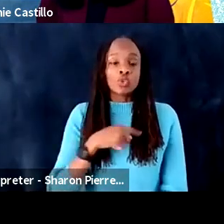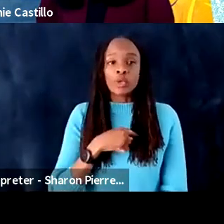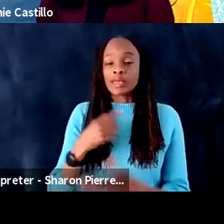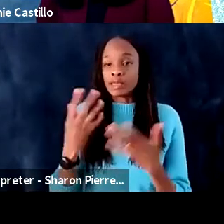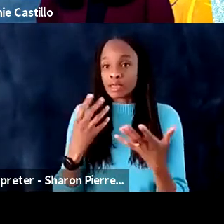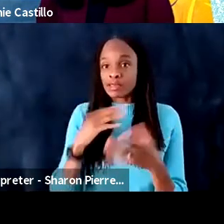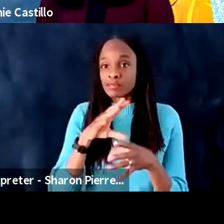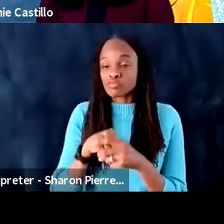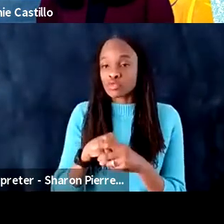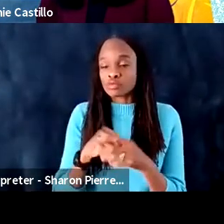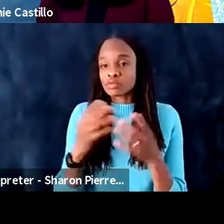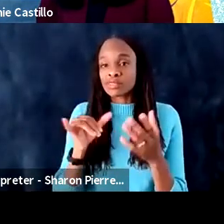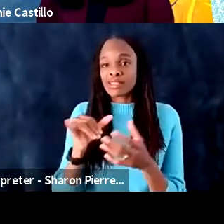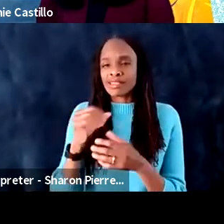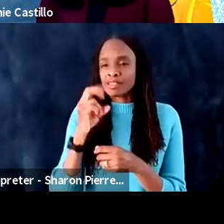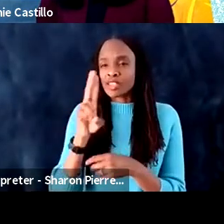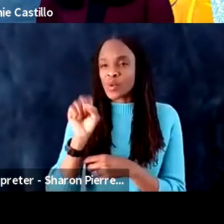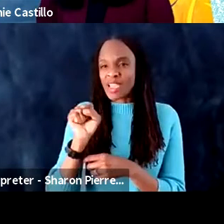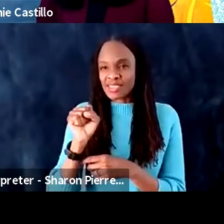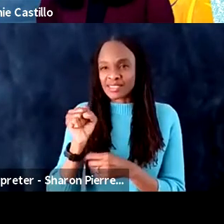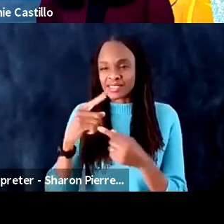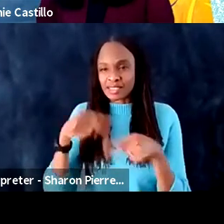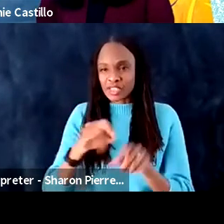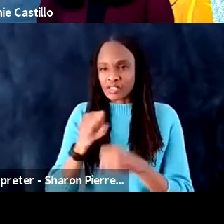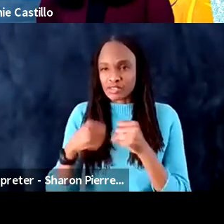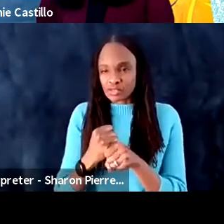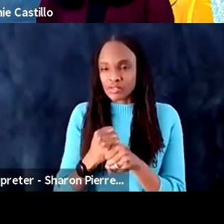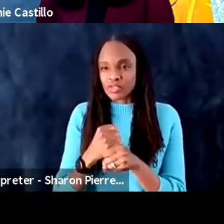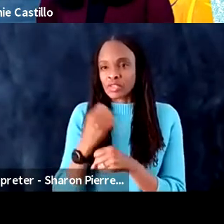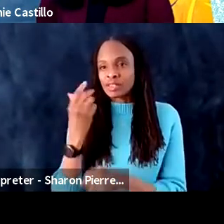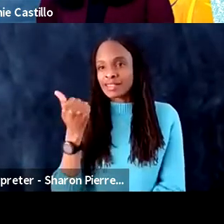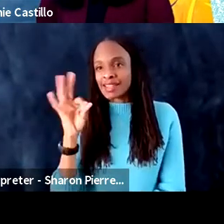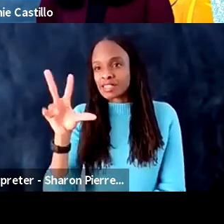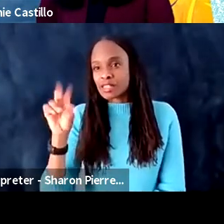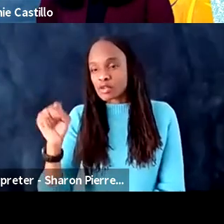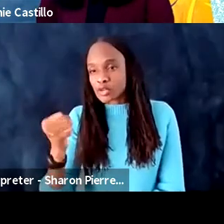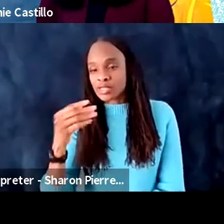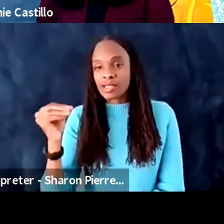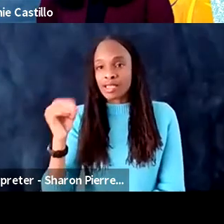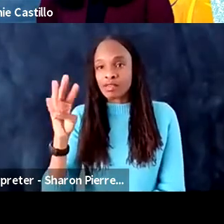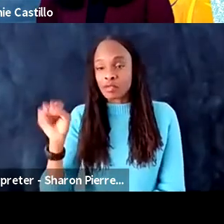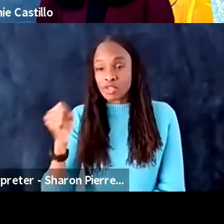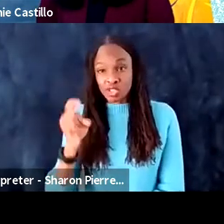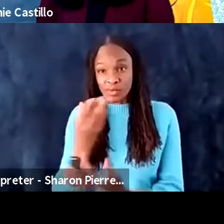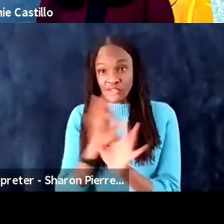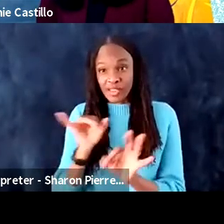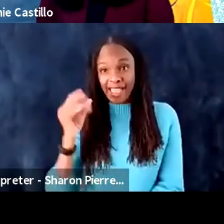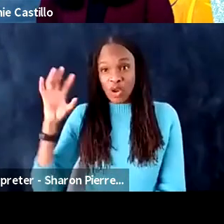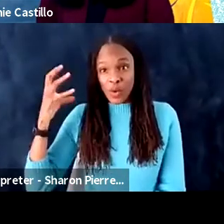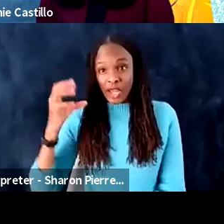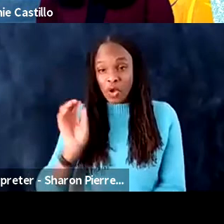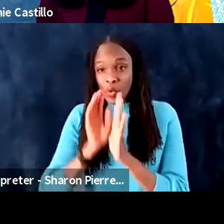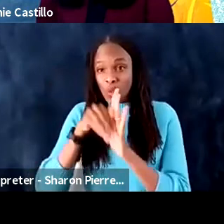the 1930s and 40s? Absolutely. Should it be free like radio waves are? Absolutely. But